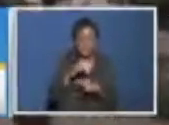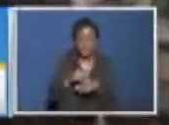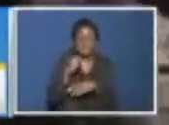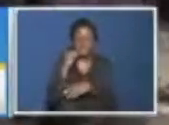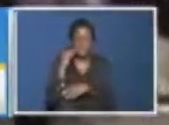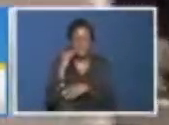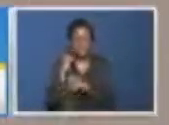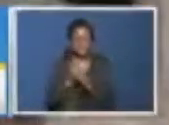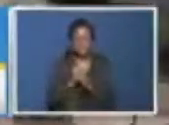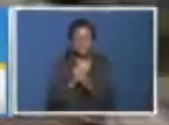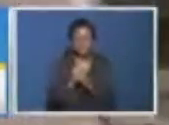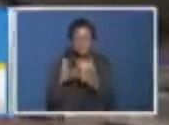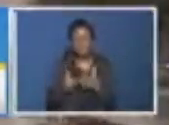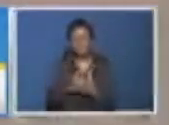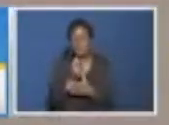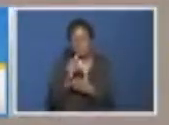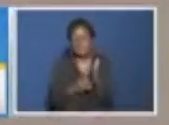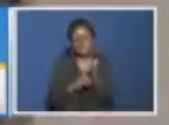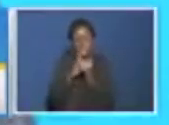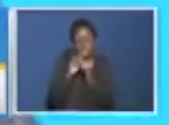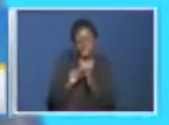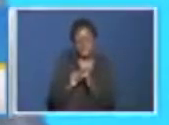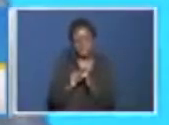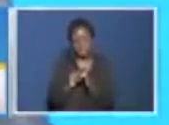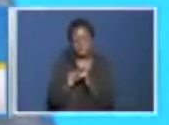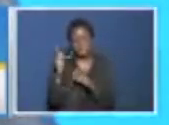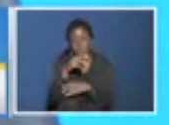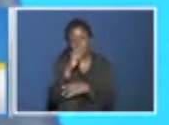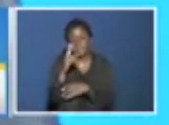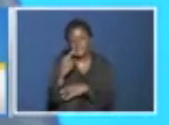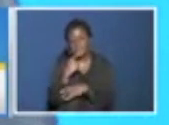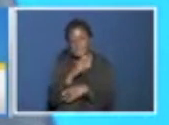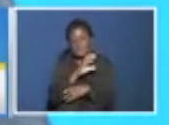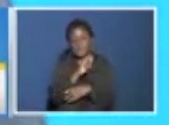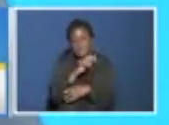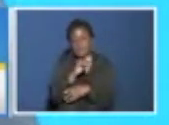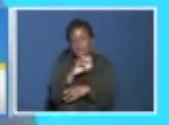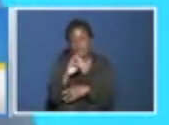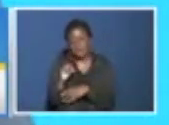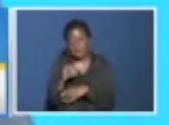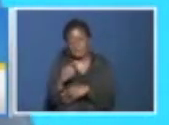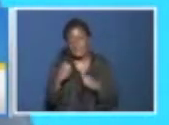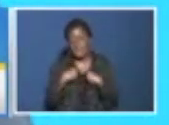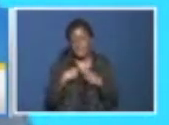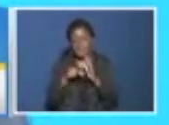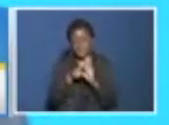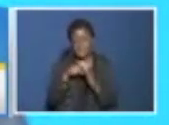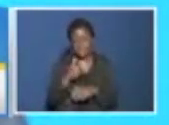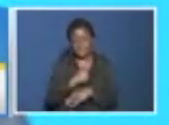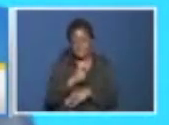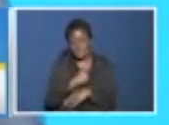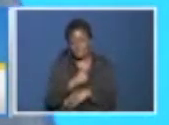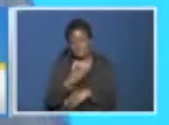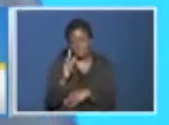resolve. Well, in the latest development, Prime Minister the Honorable Philip Davis says CARICOM has appointed himself, the Prime Ministers of